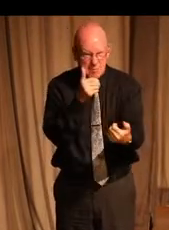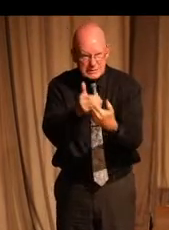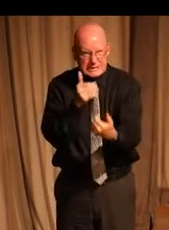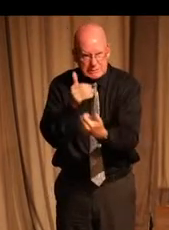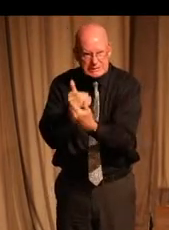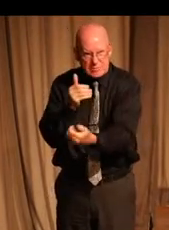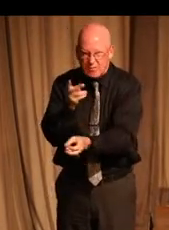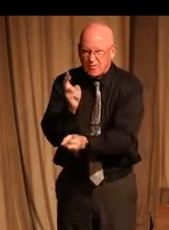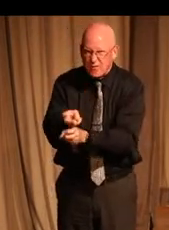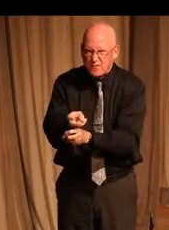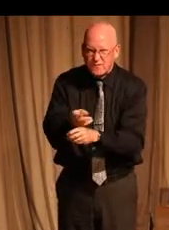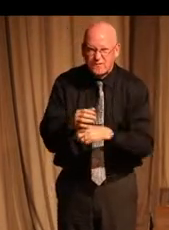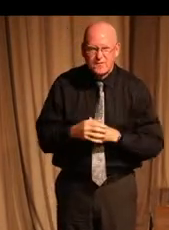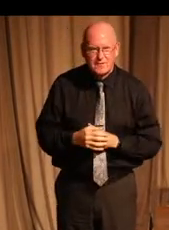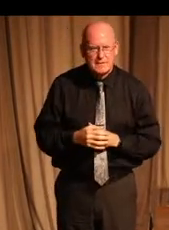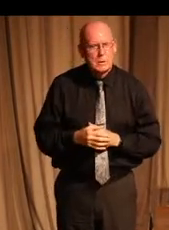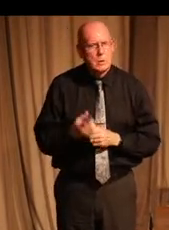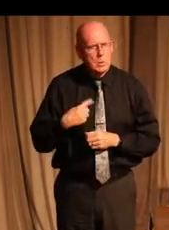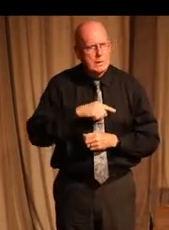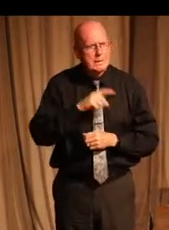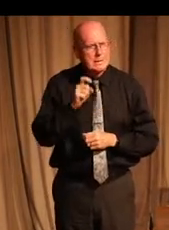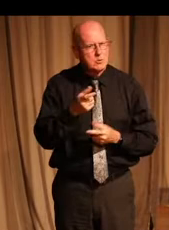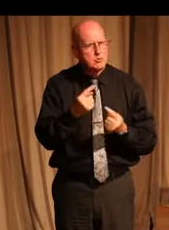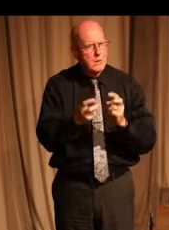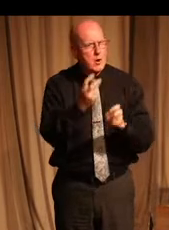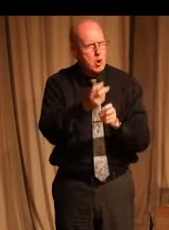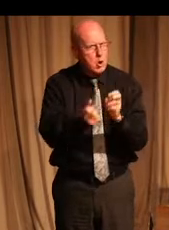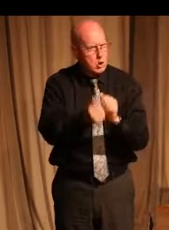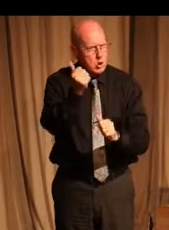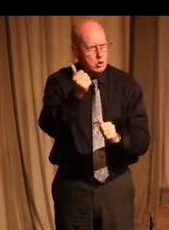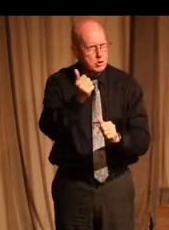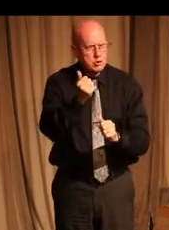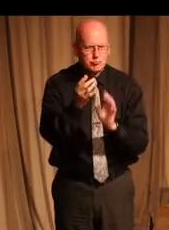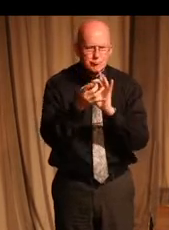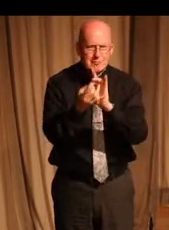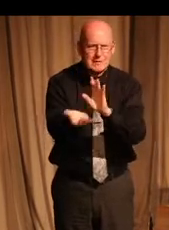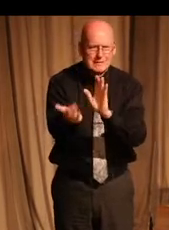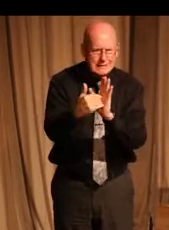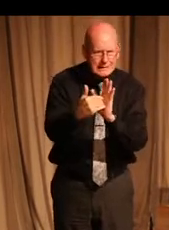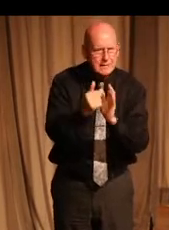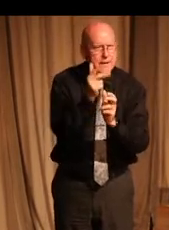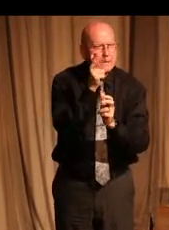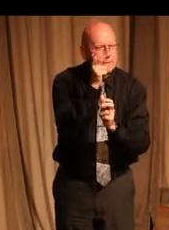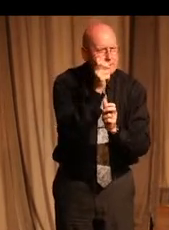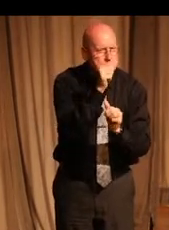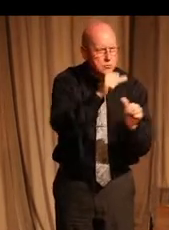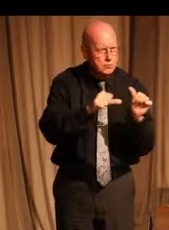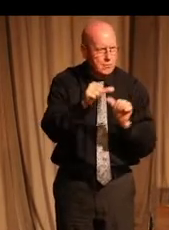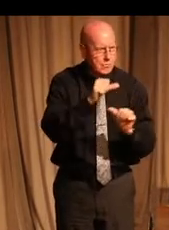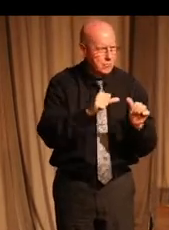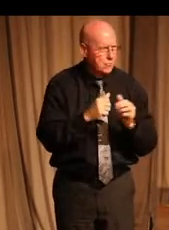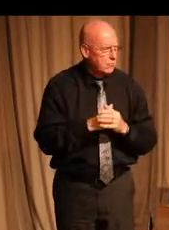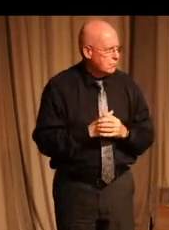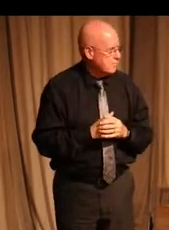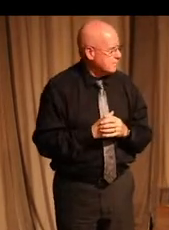So I think we need to make that extra effort to reconnect and listen.